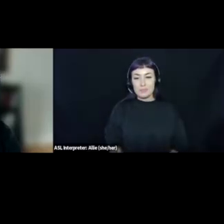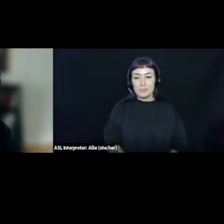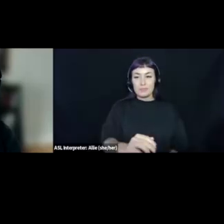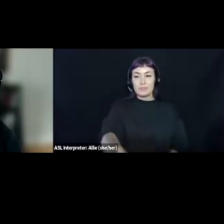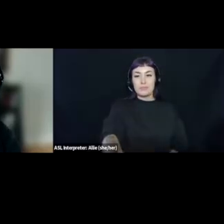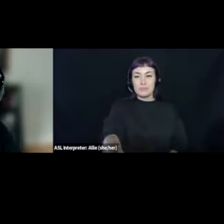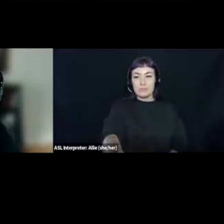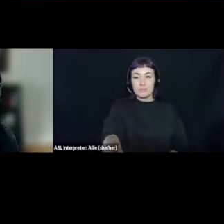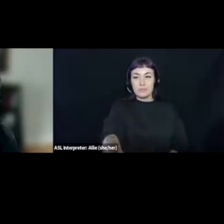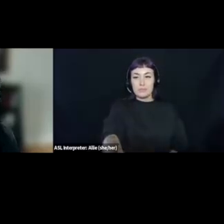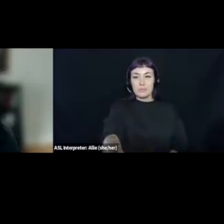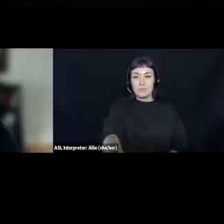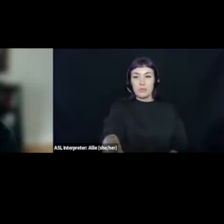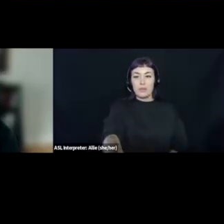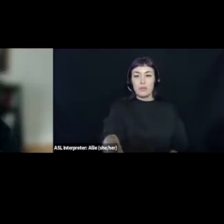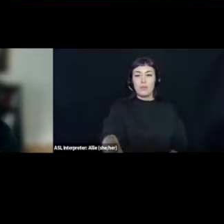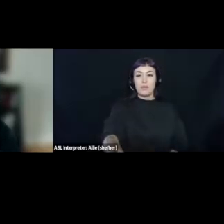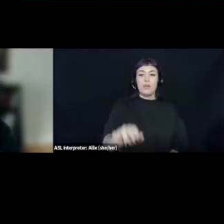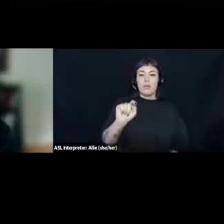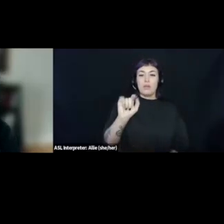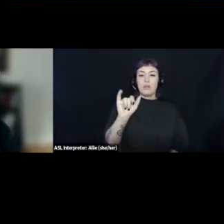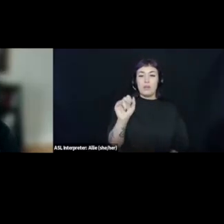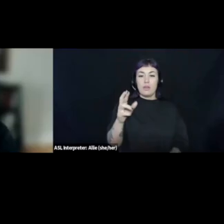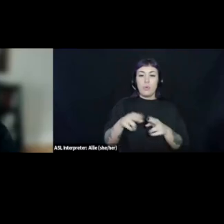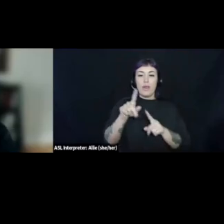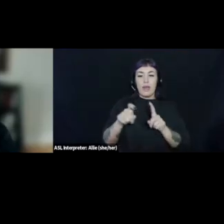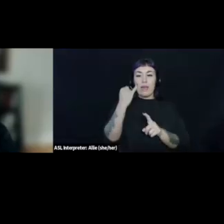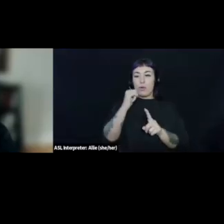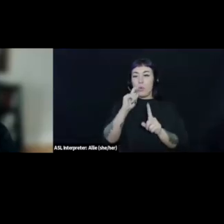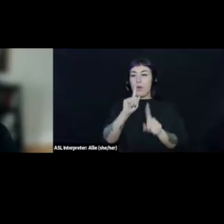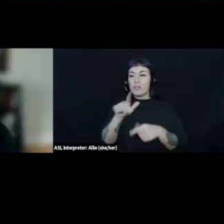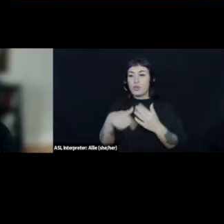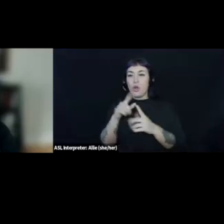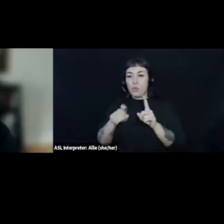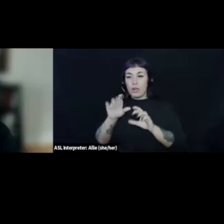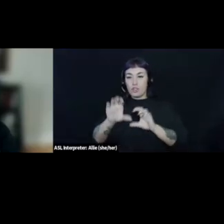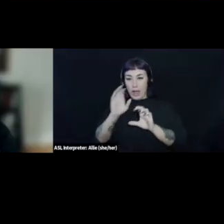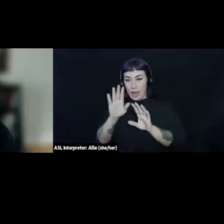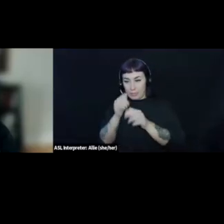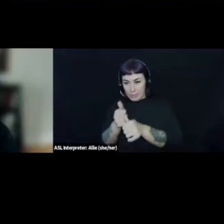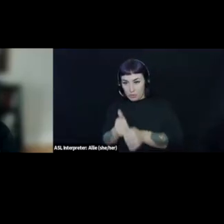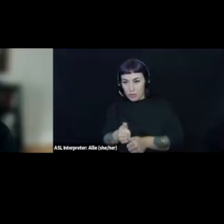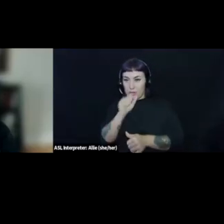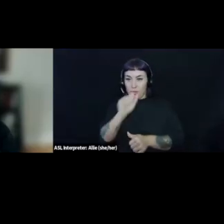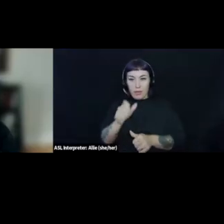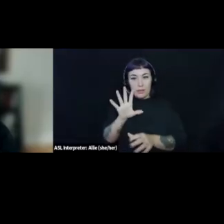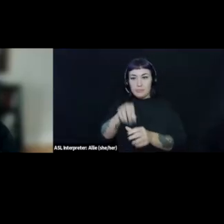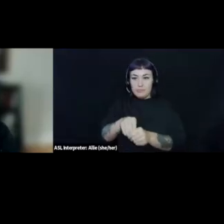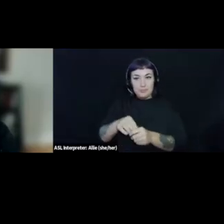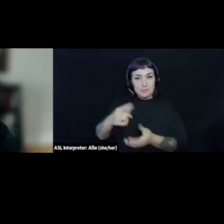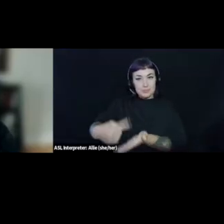Kim, quick question. Yeah. And again, if we don't get to all the questions in the chat, I'm keeping track, and I love this engagement, by the